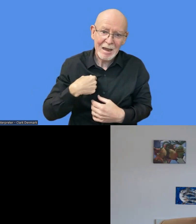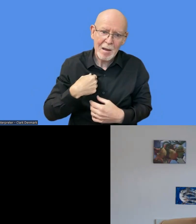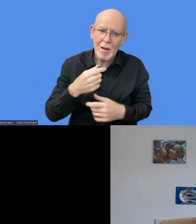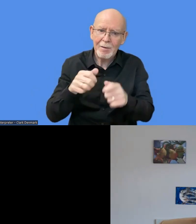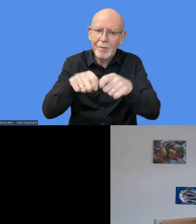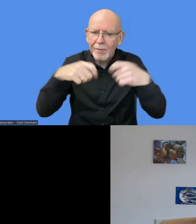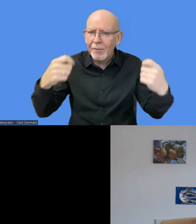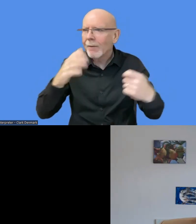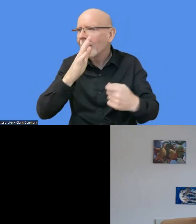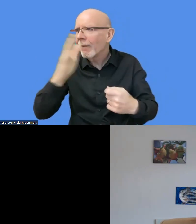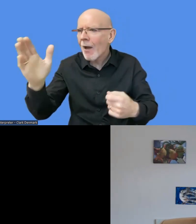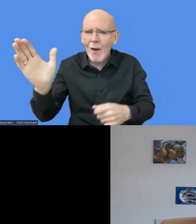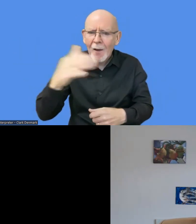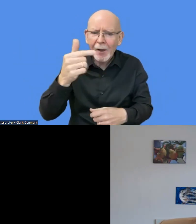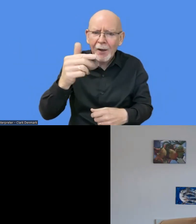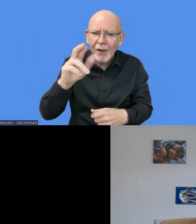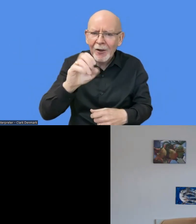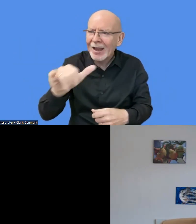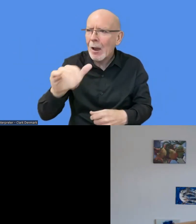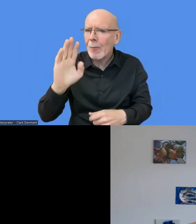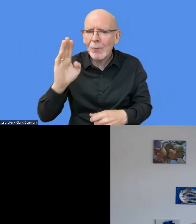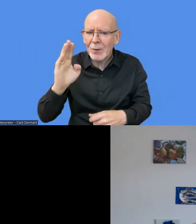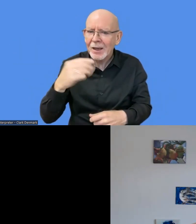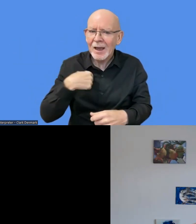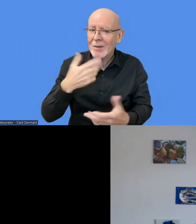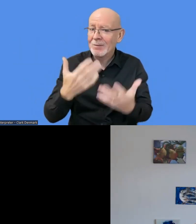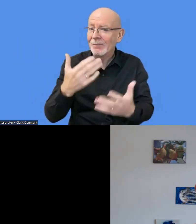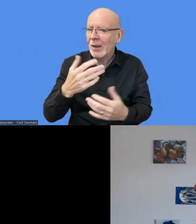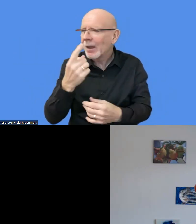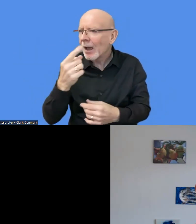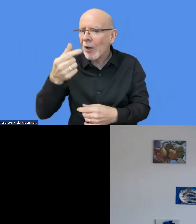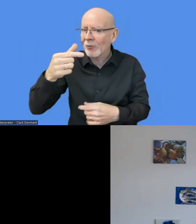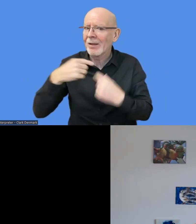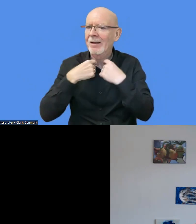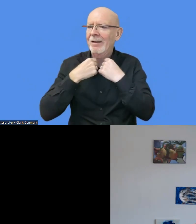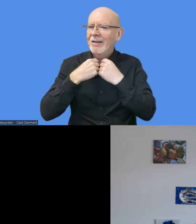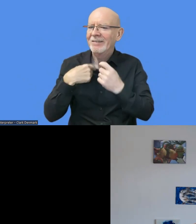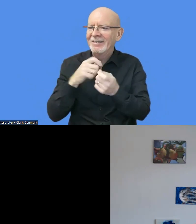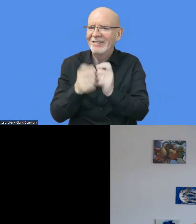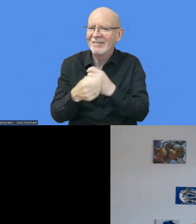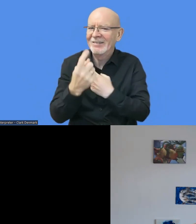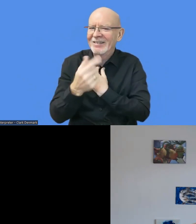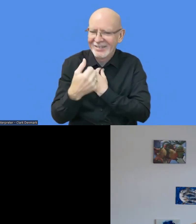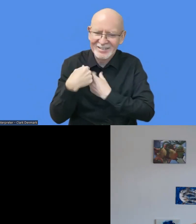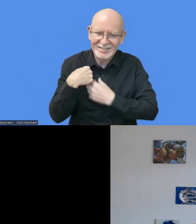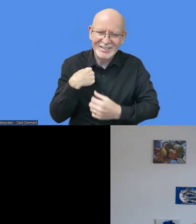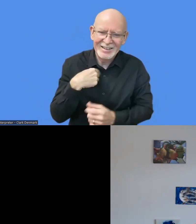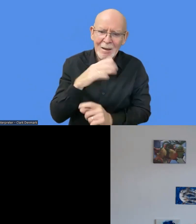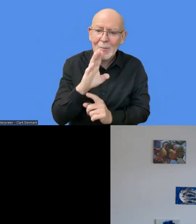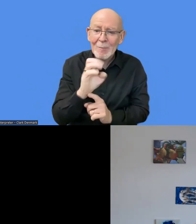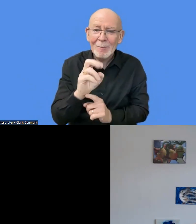Vietnamese tailor that will give you a nice jazzy line in suits. Excellent. I'll make sure the color is exactly the one that Zero Project